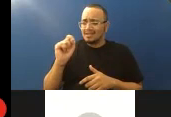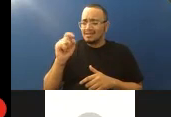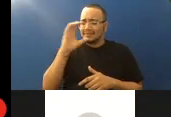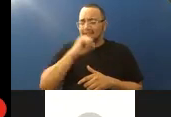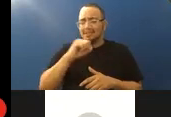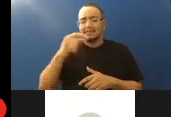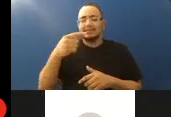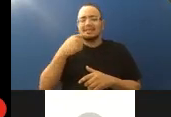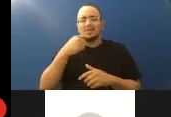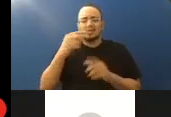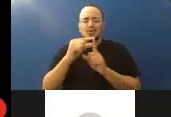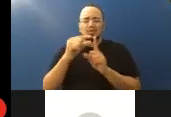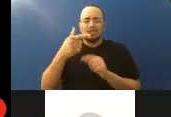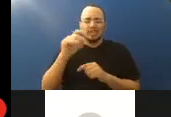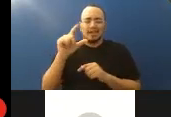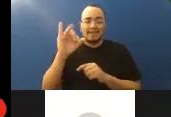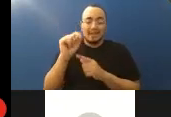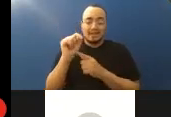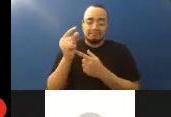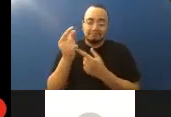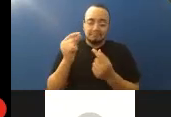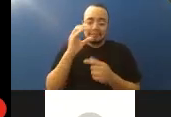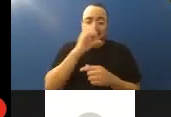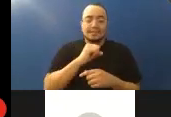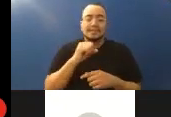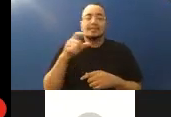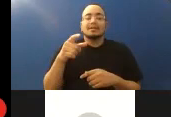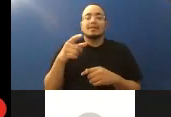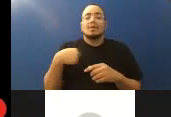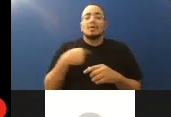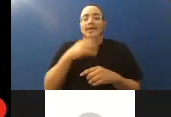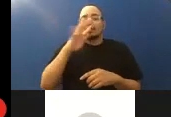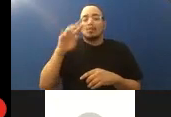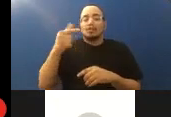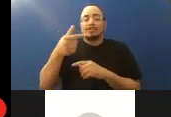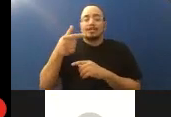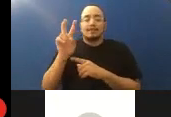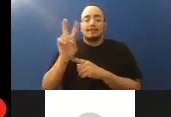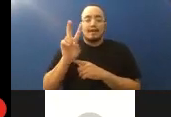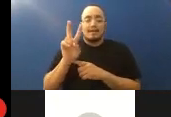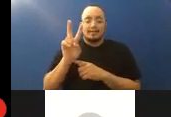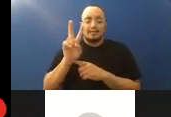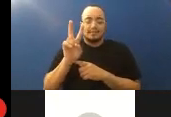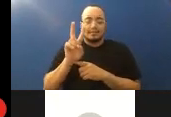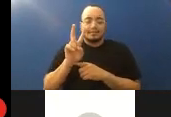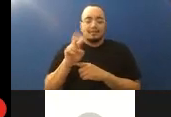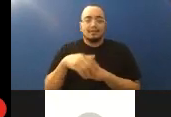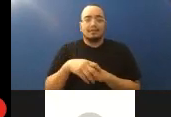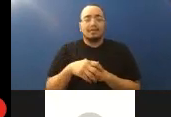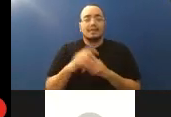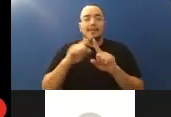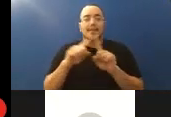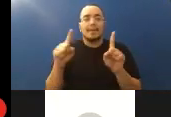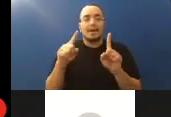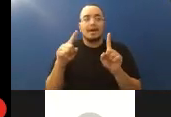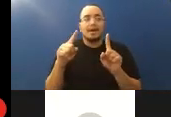sometimes more violence to deal with. You know what I mean? So I think we let gender or like the harm done